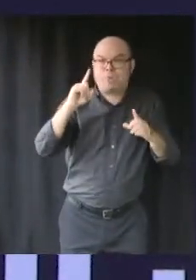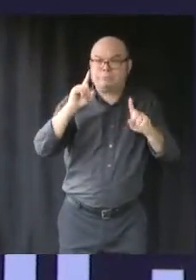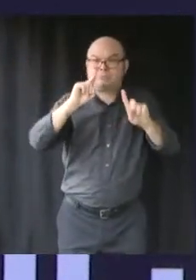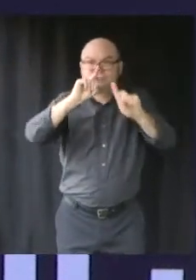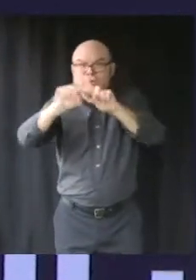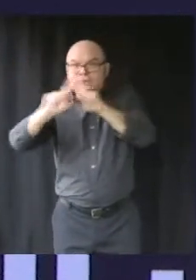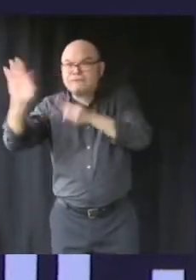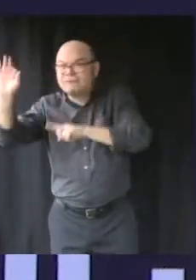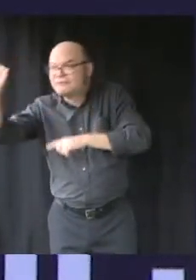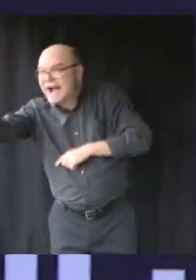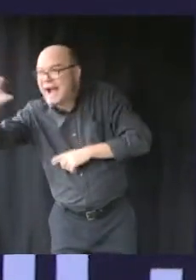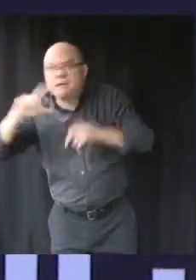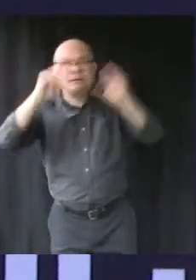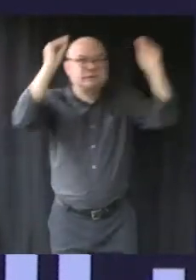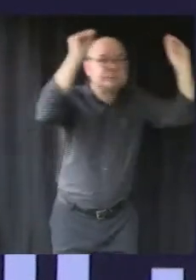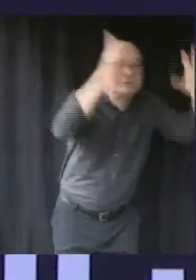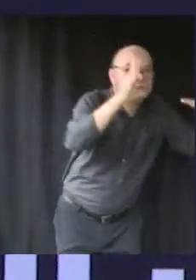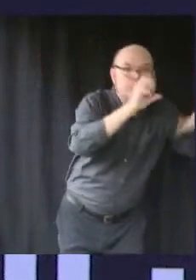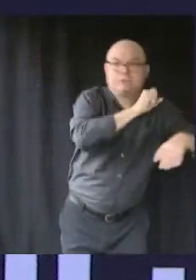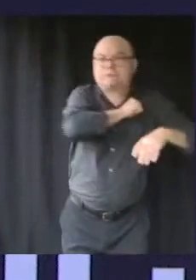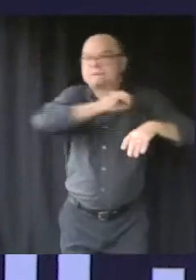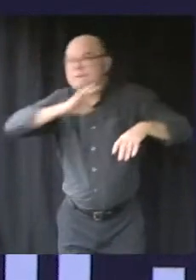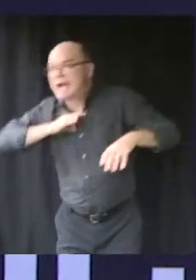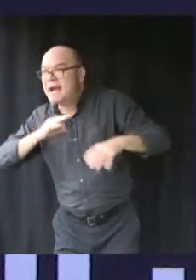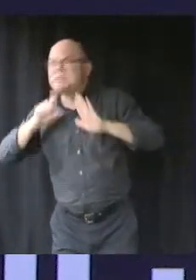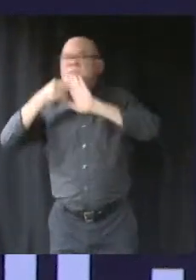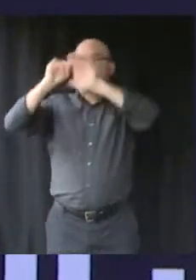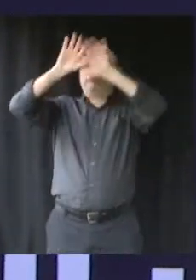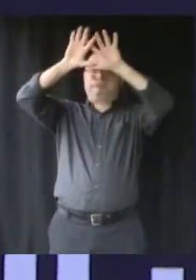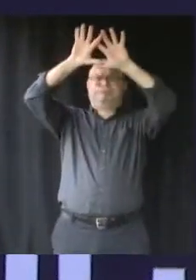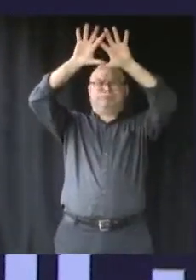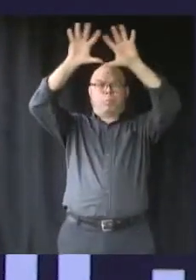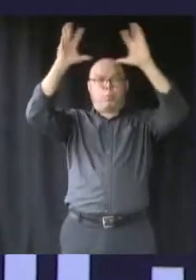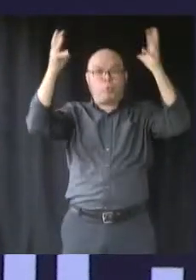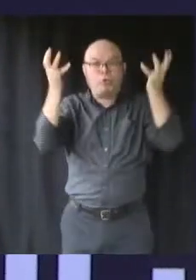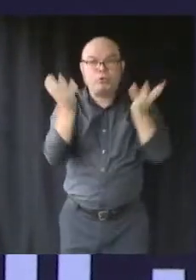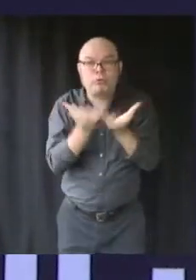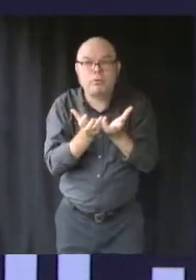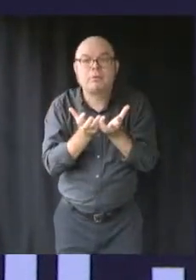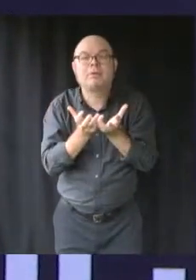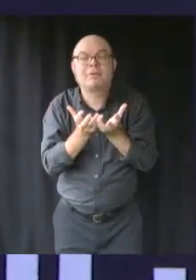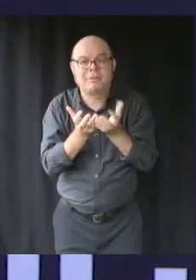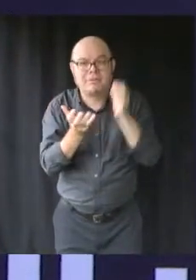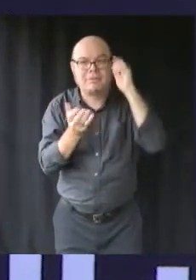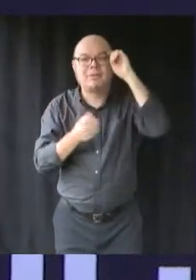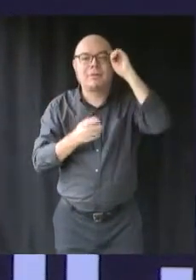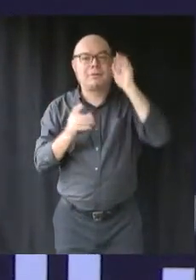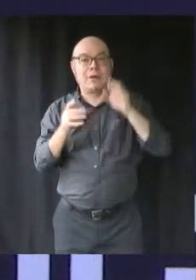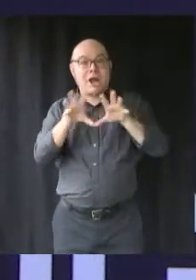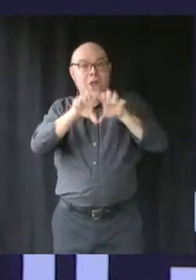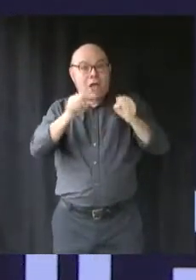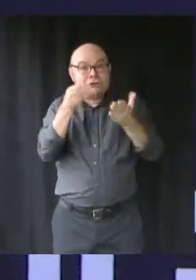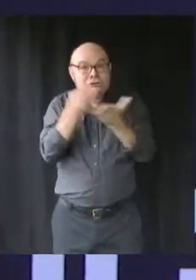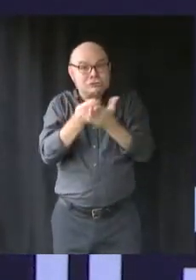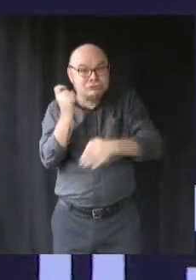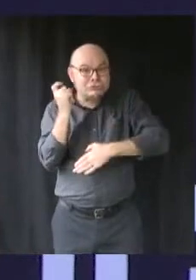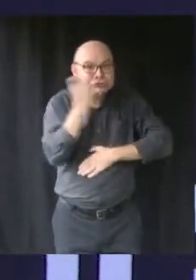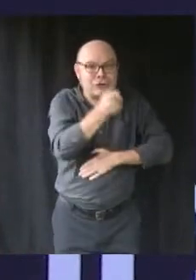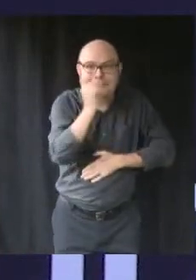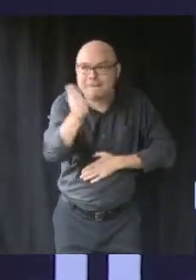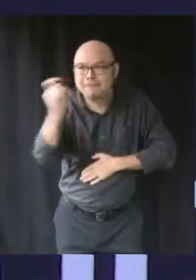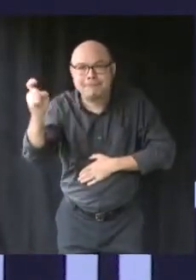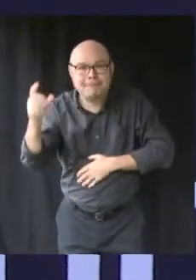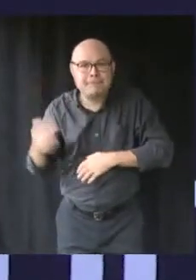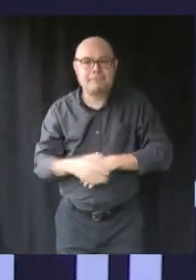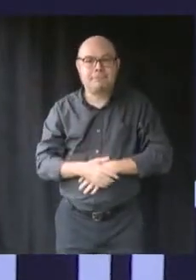global human rights advocates through the Dodd Prize, and shining a light on the past and paving the way for a brighter future